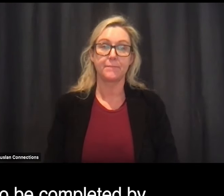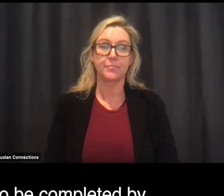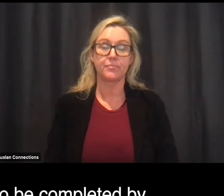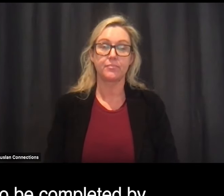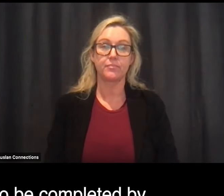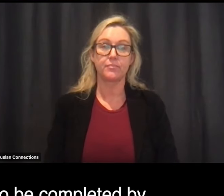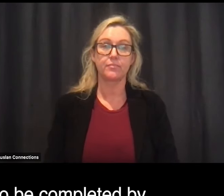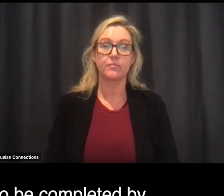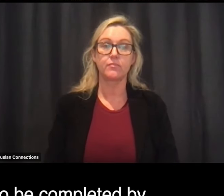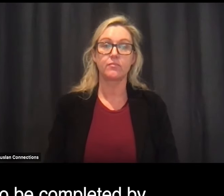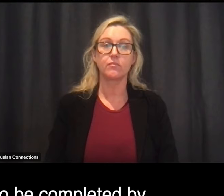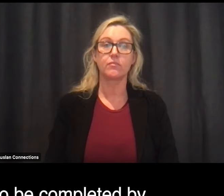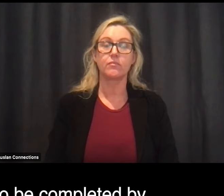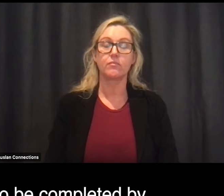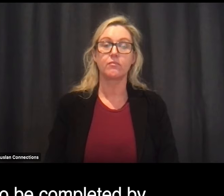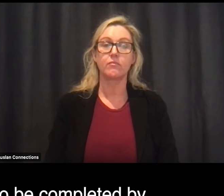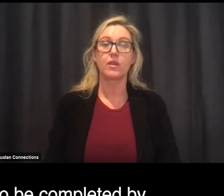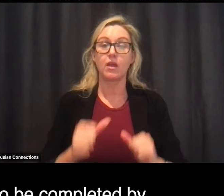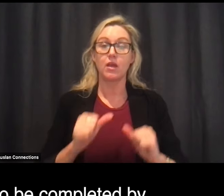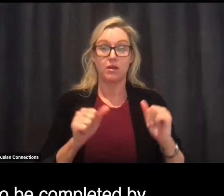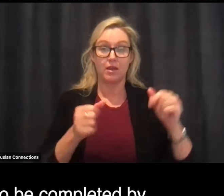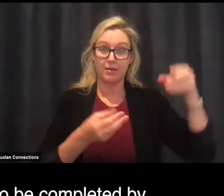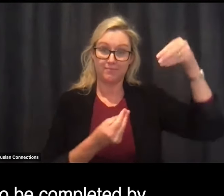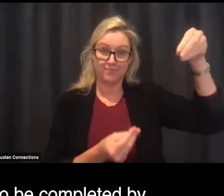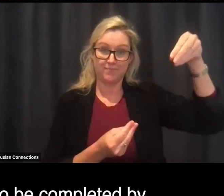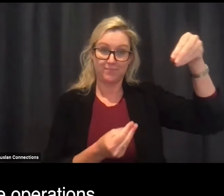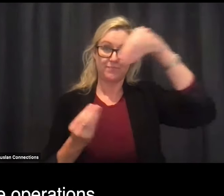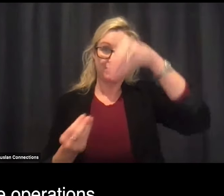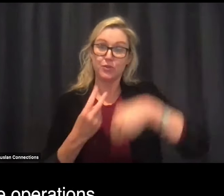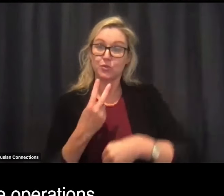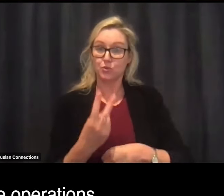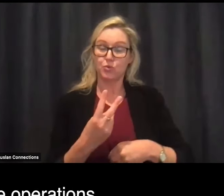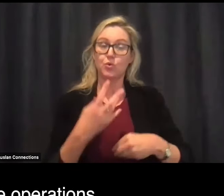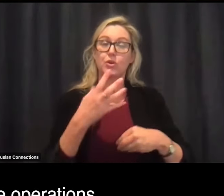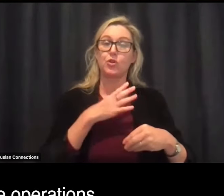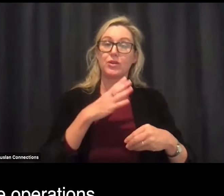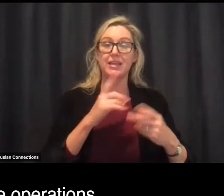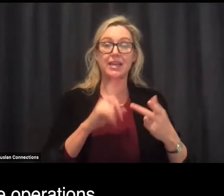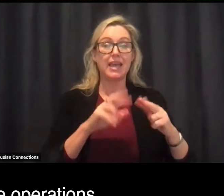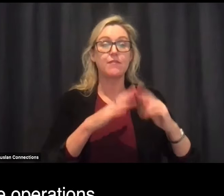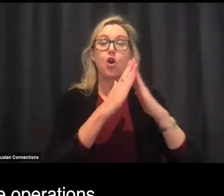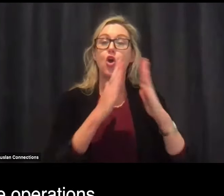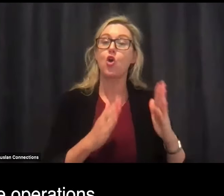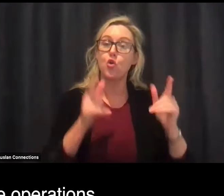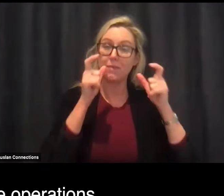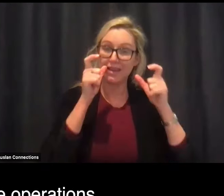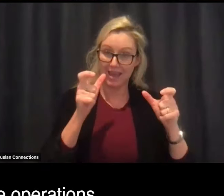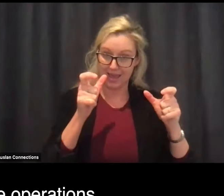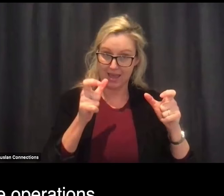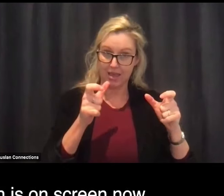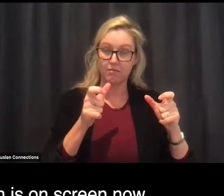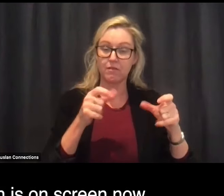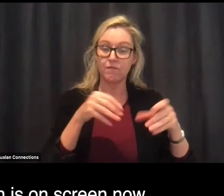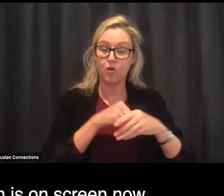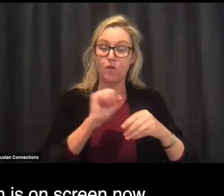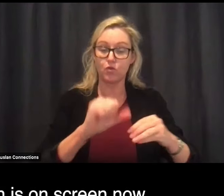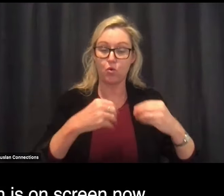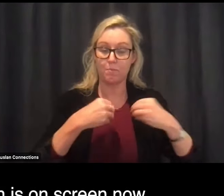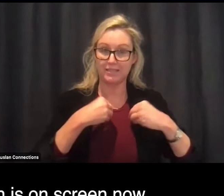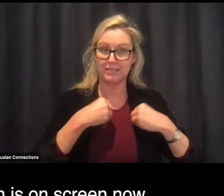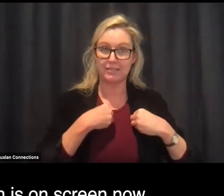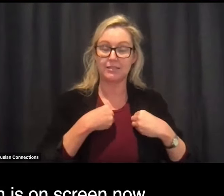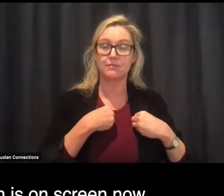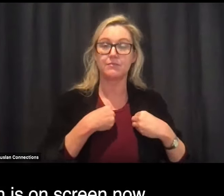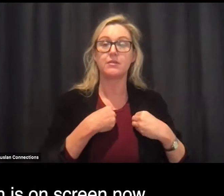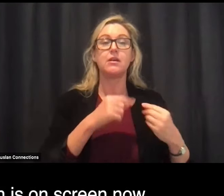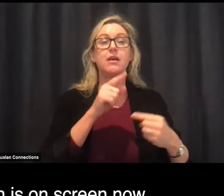The next 2 worksheets are to be completed by providers with home care operations. In the second worksheet, which